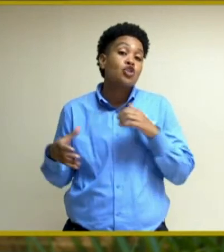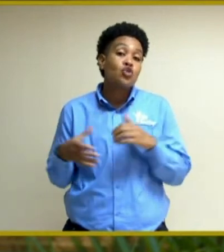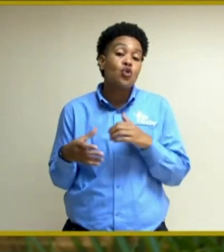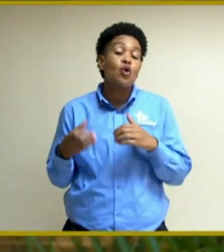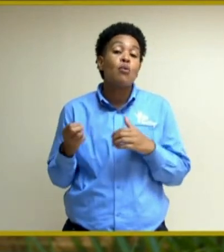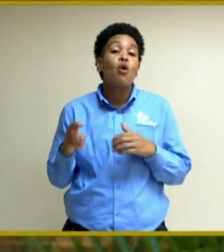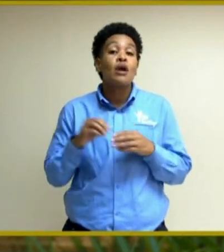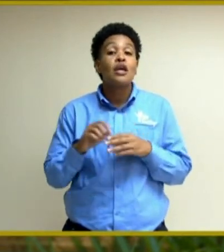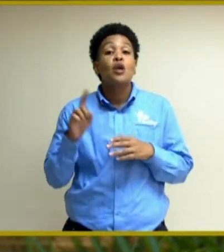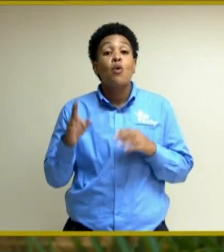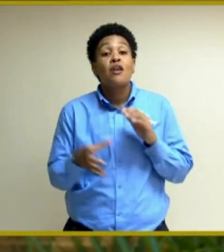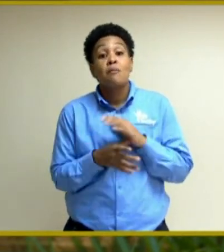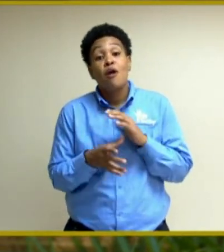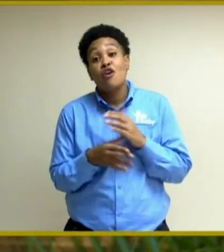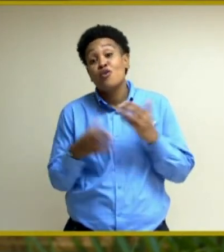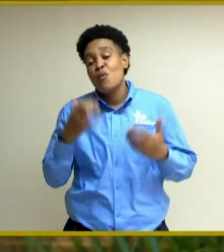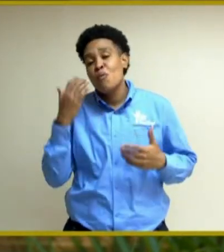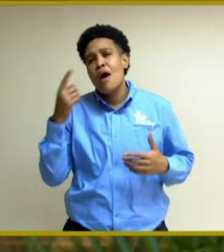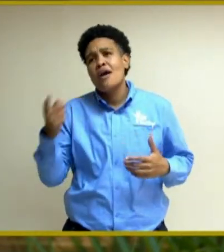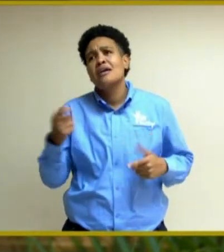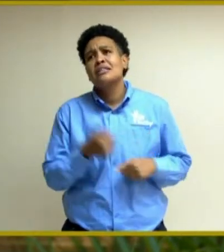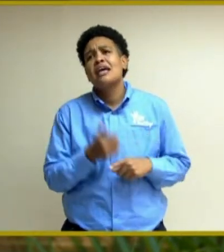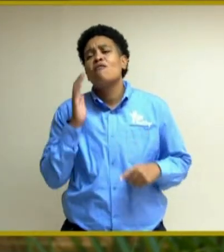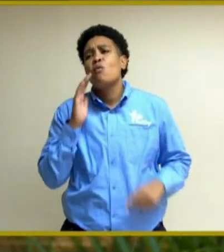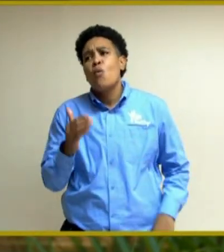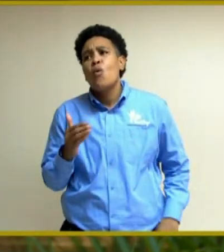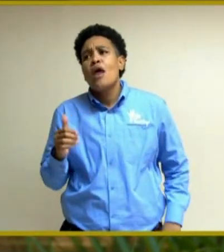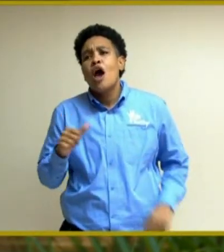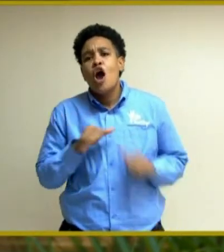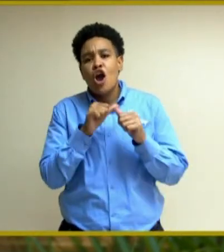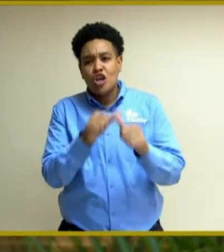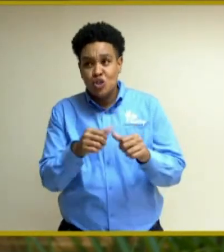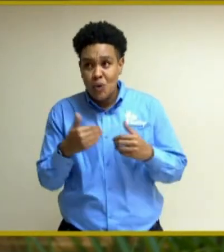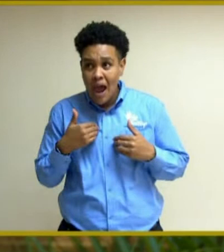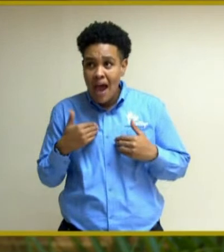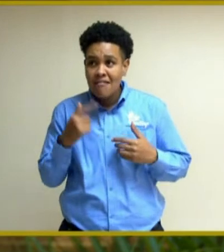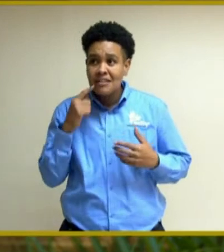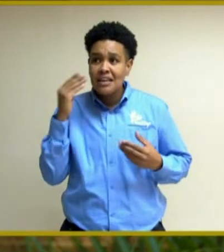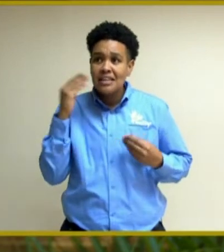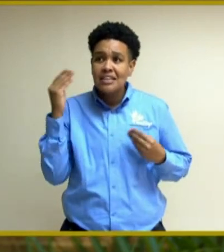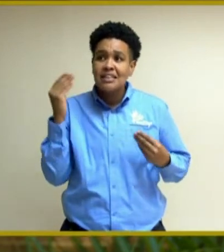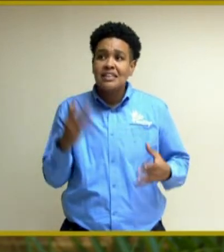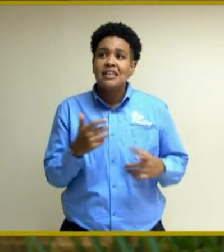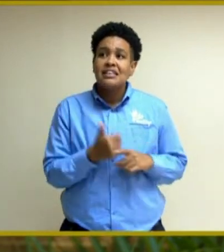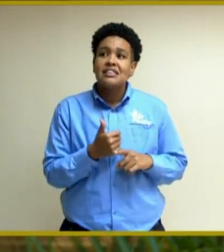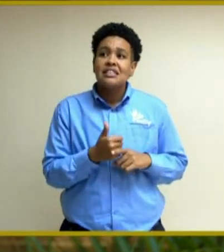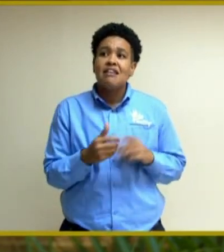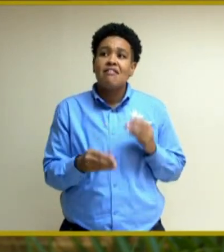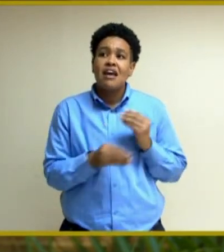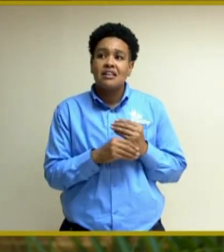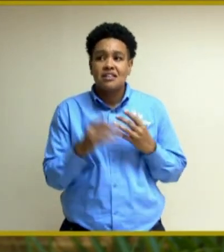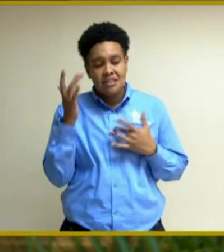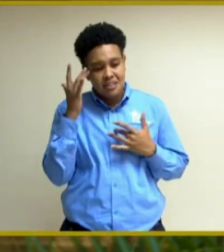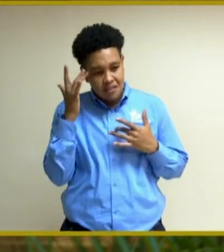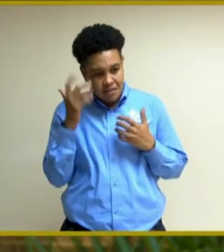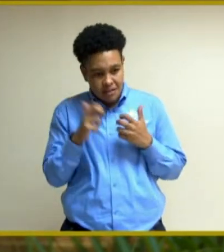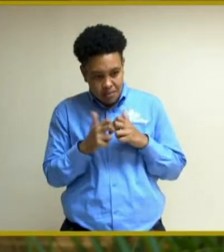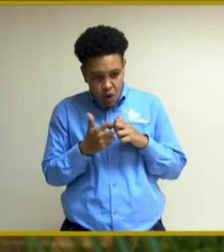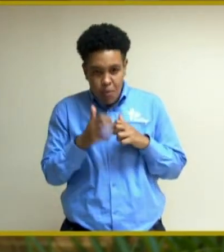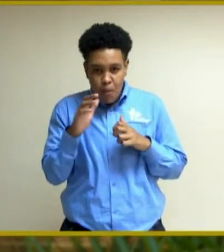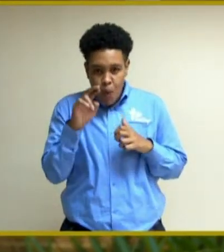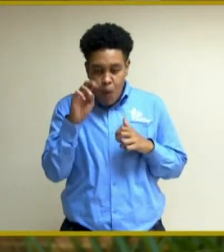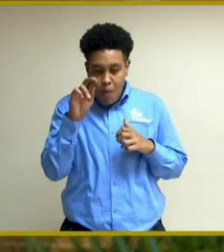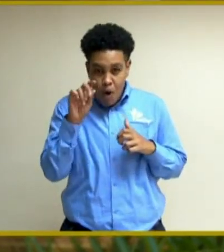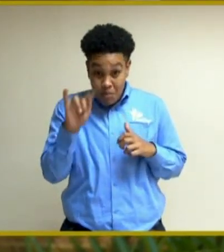of the priority groups because they would have and continue to have, as I said, a comorbid condition.